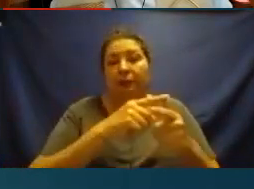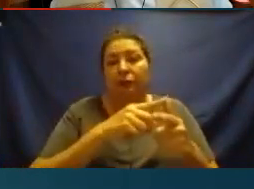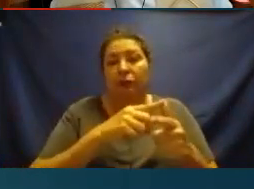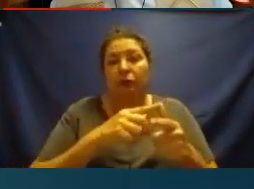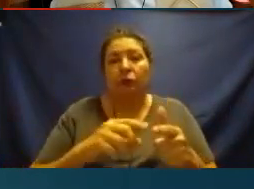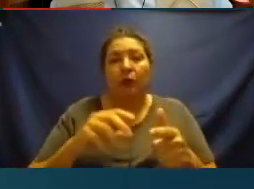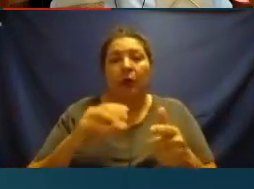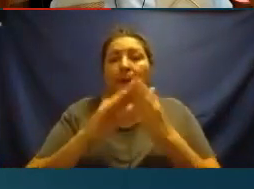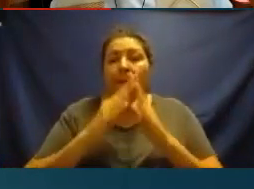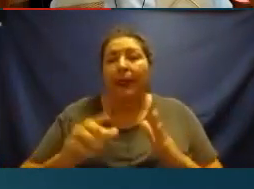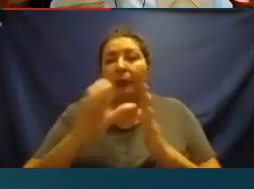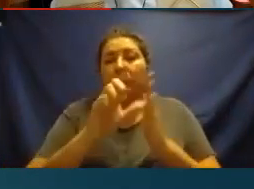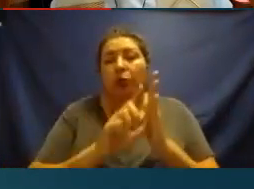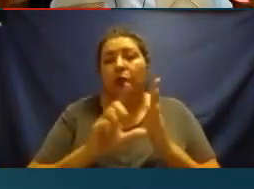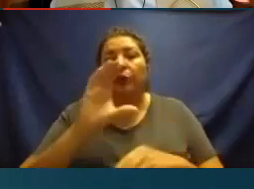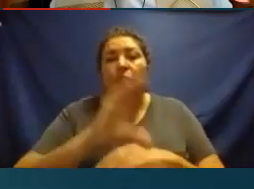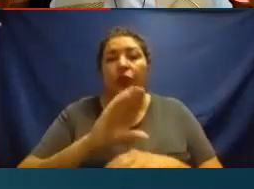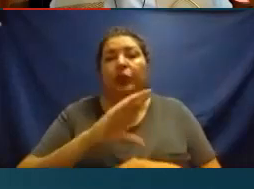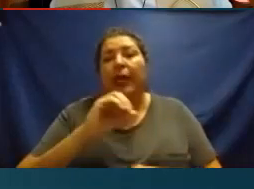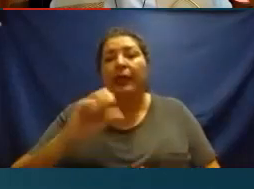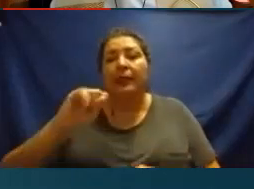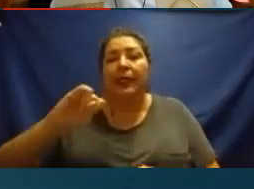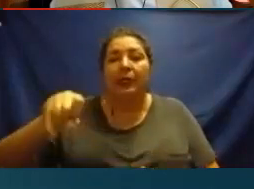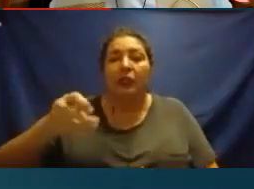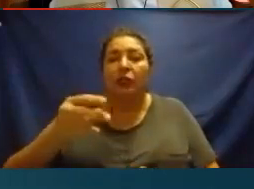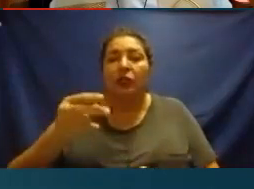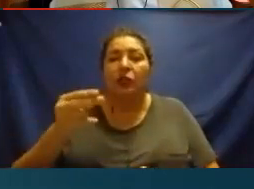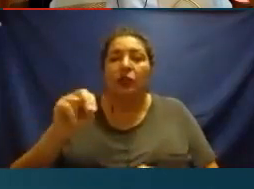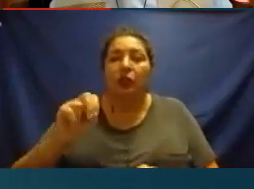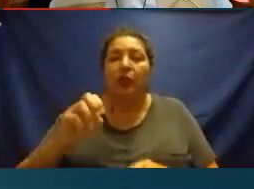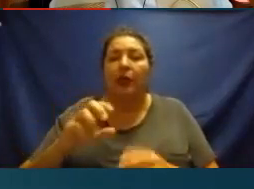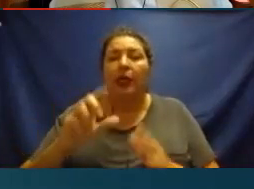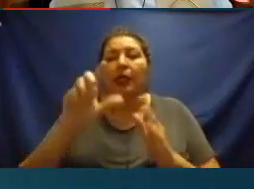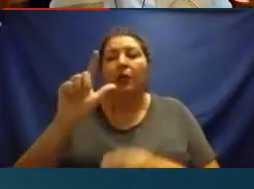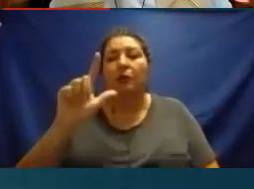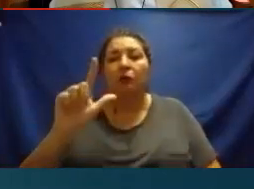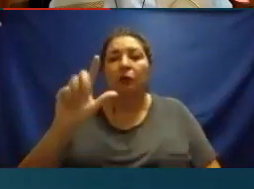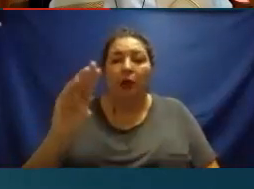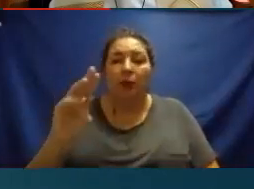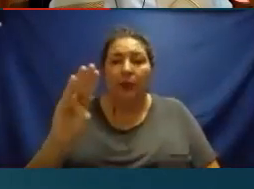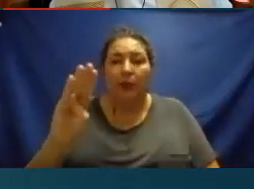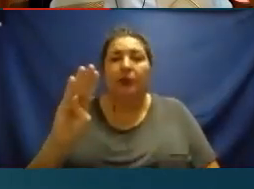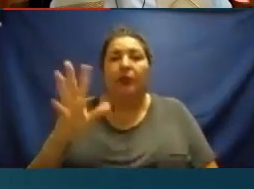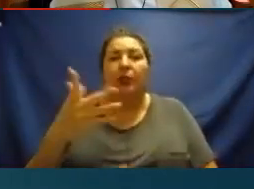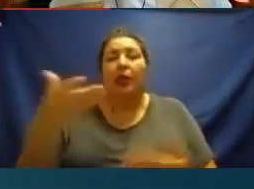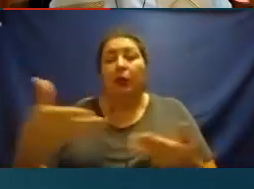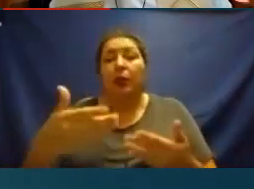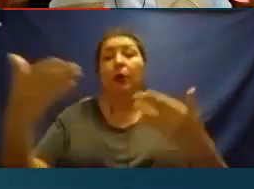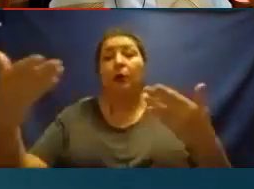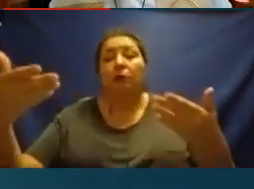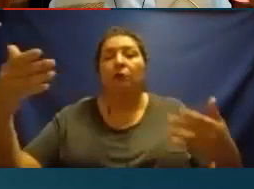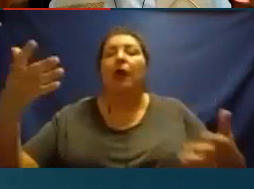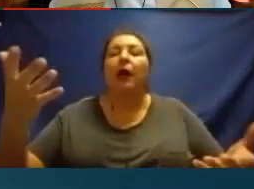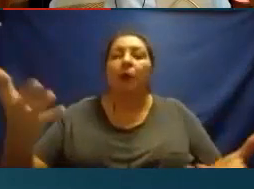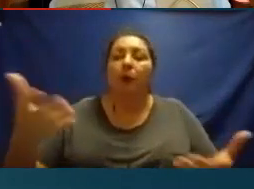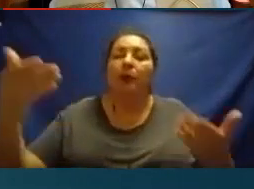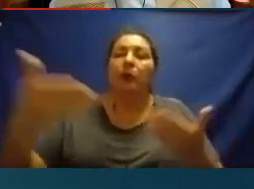North Long Beach. And I'd like to welcome you to our service this morning. Jesus has